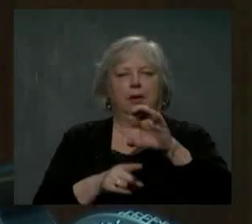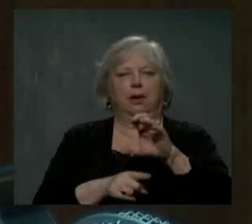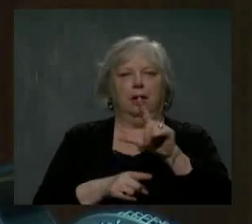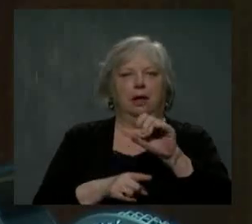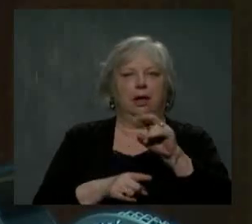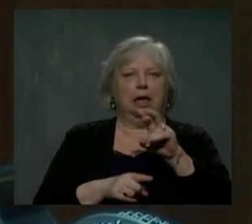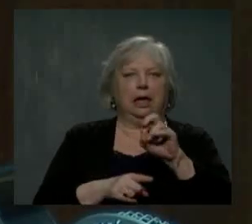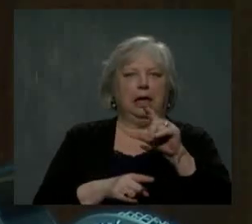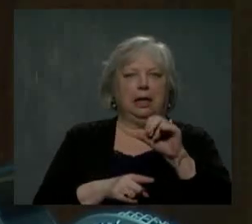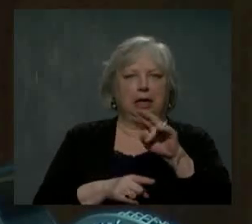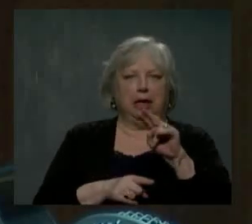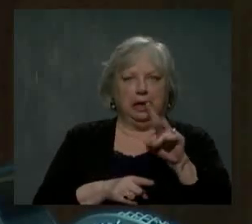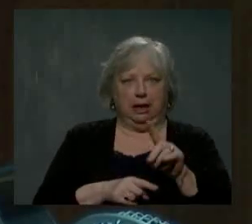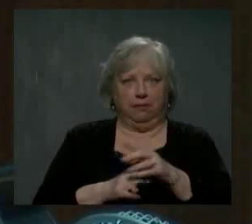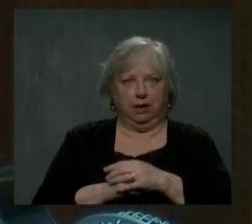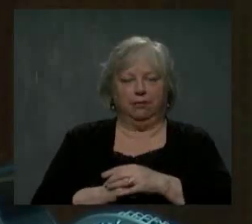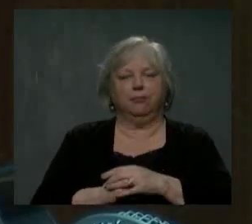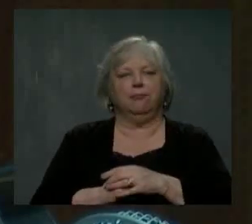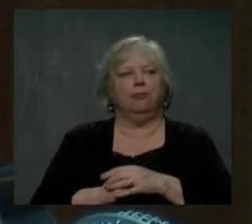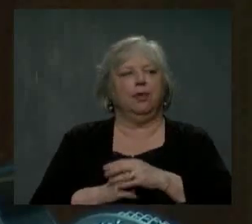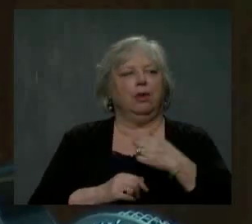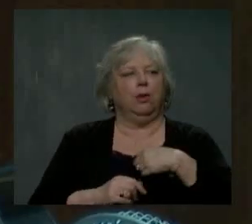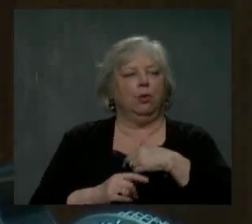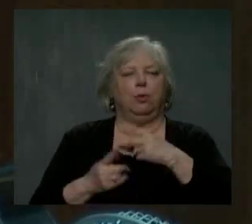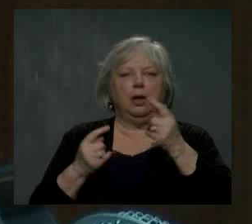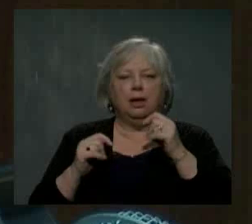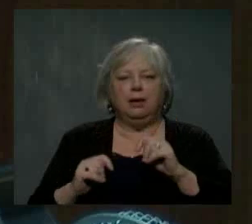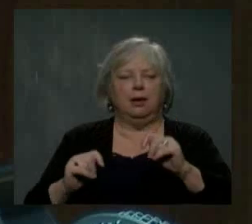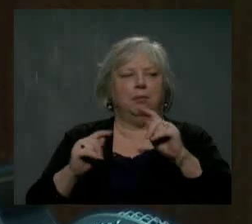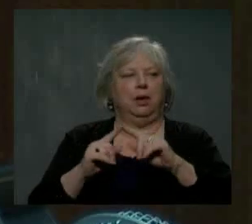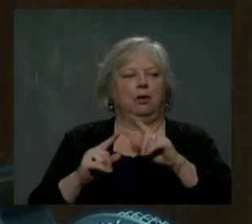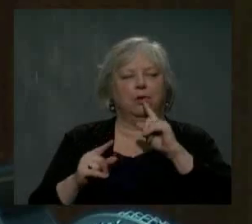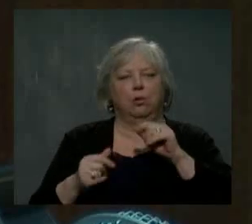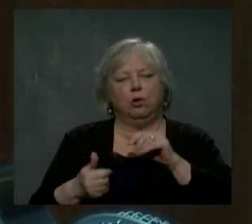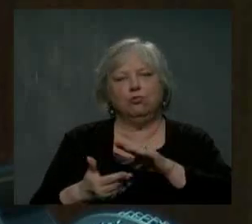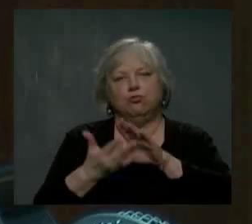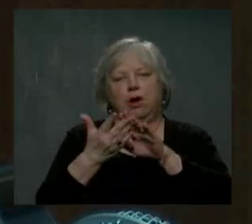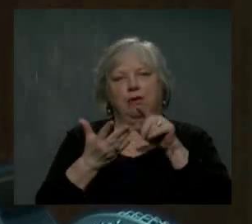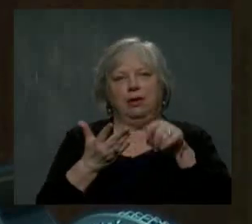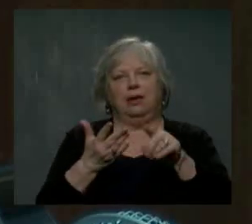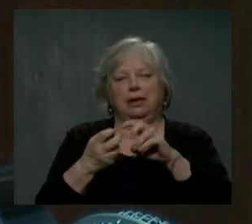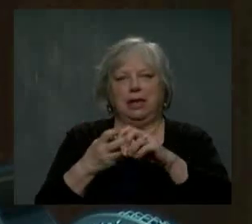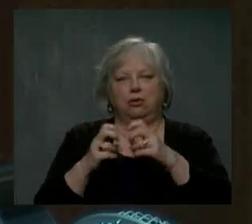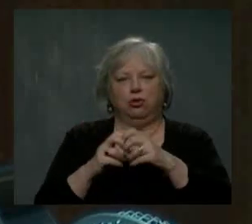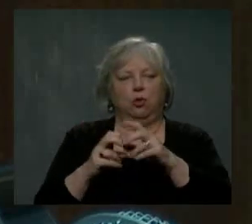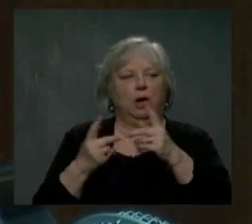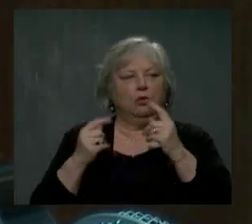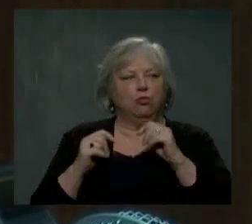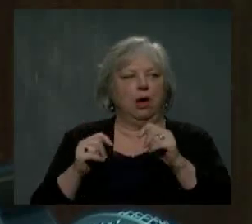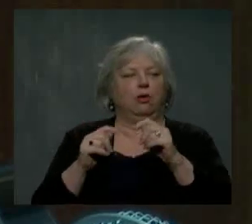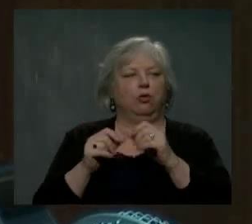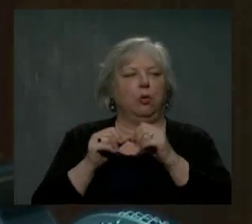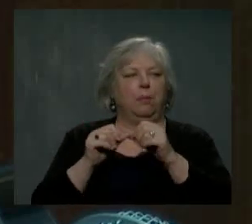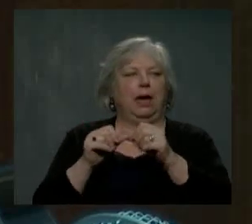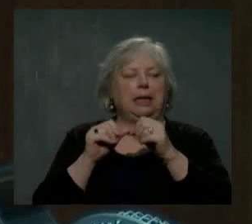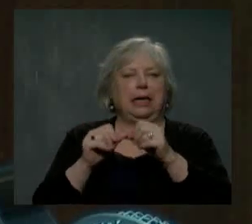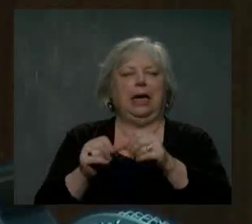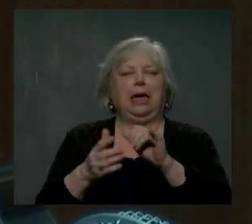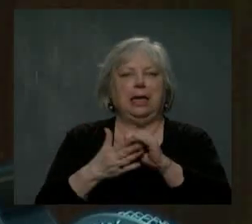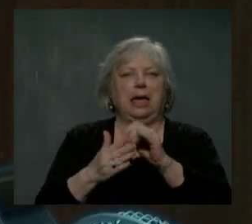know that we have been attempting to address this and try to maintain that